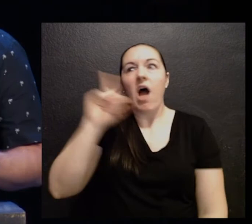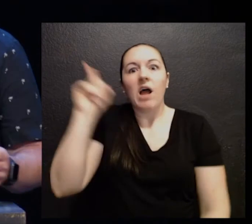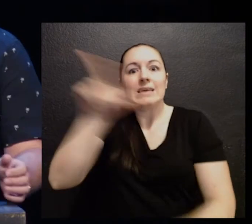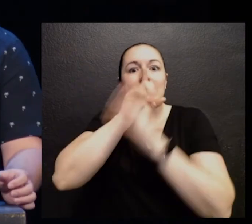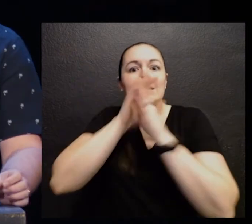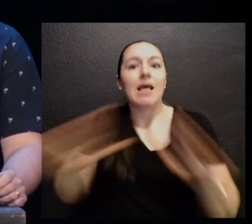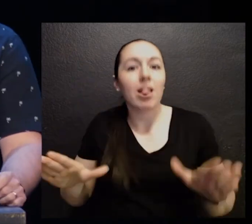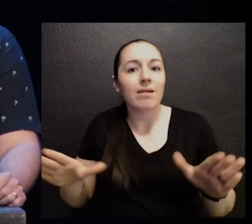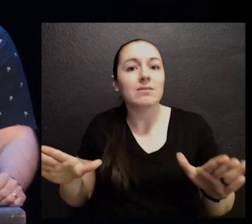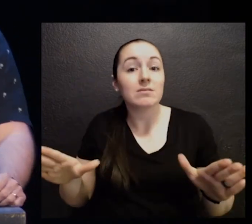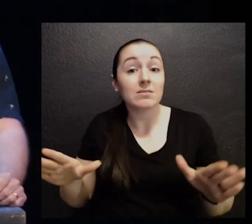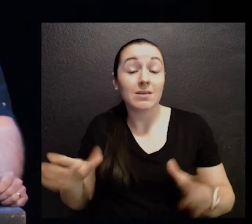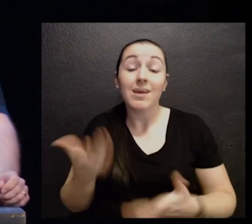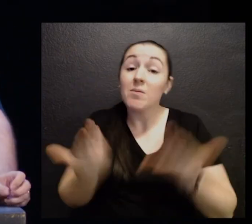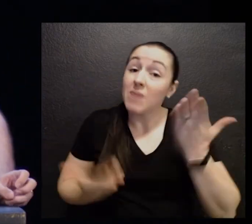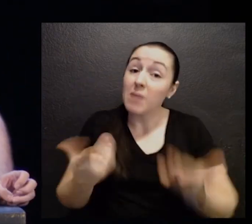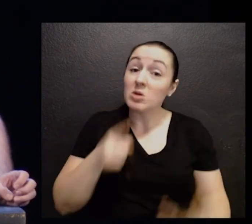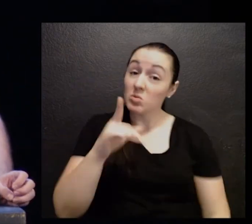And maybe you're there right now.